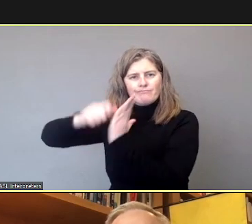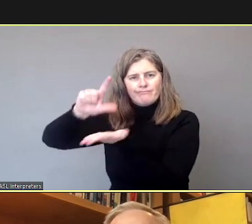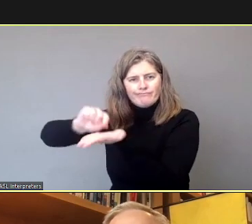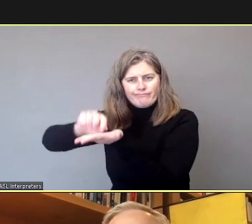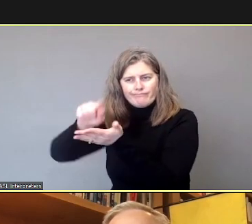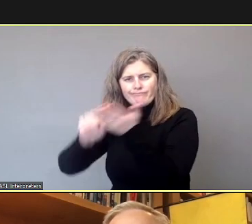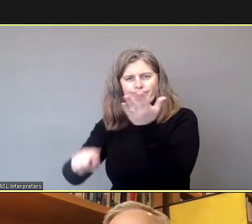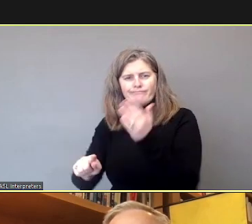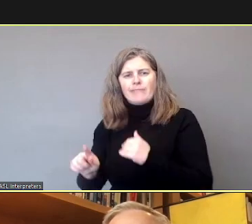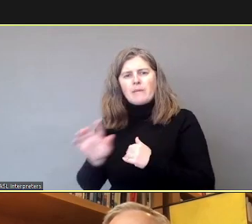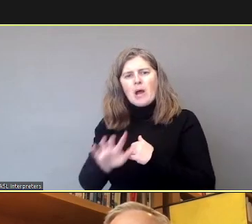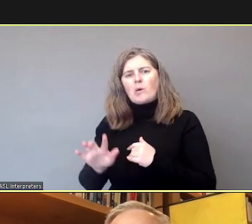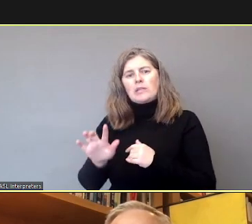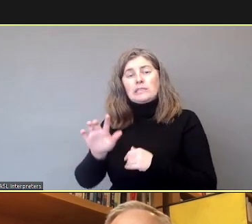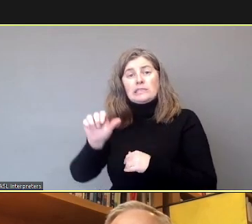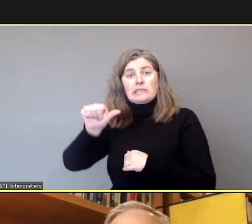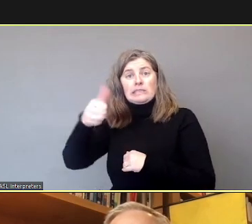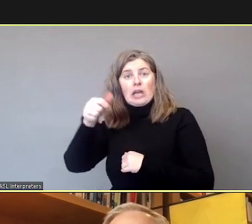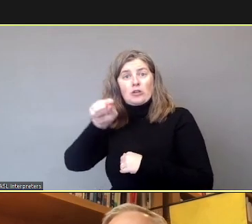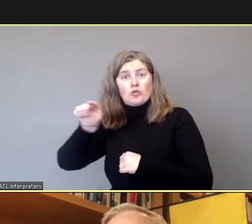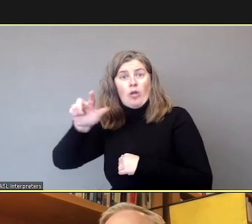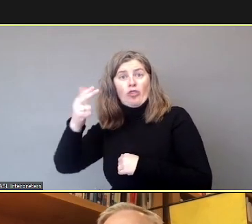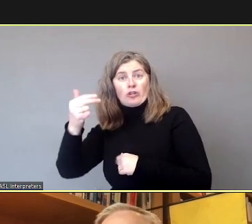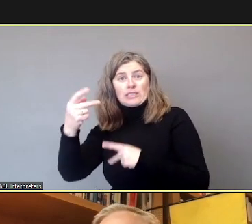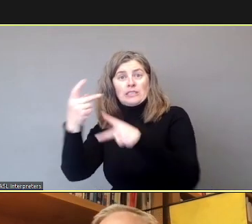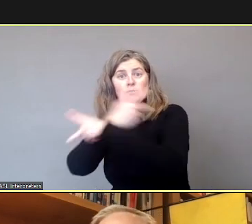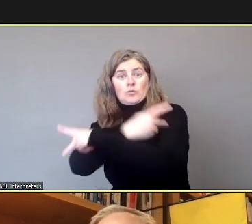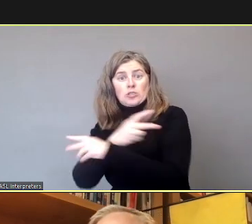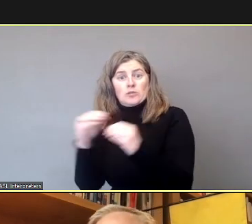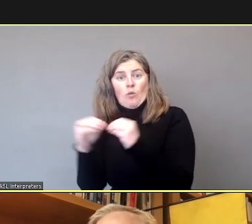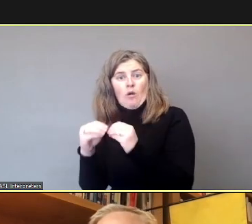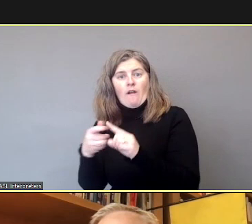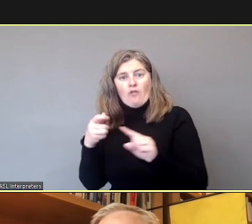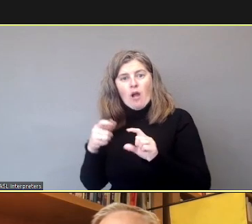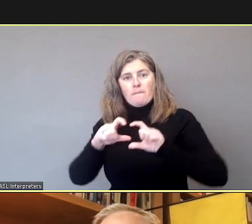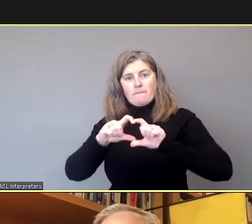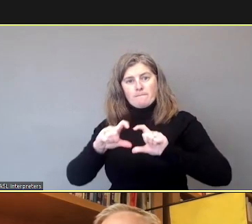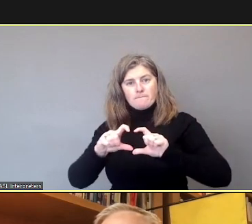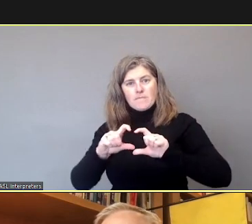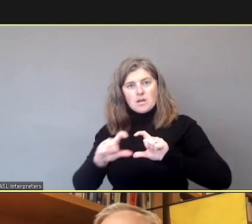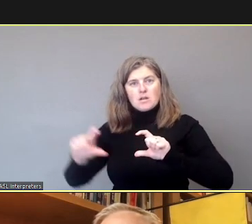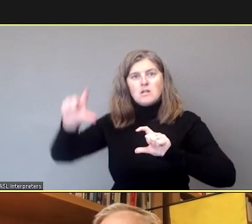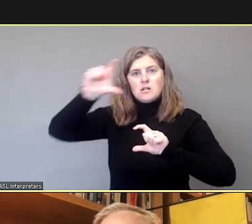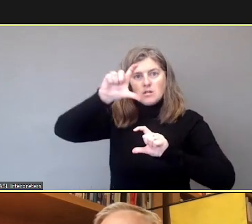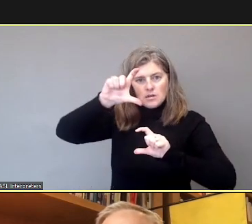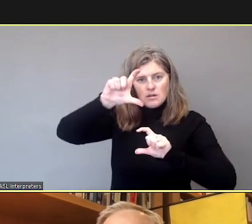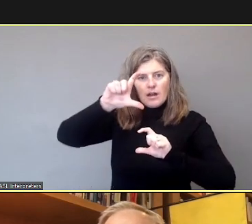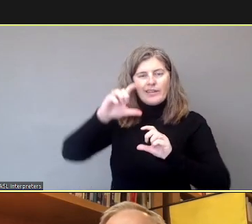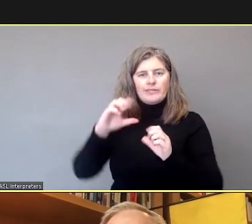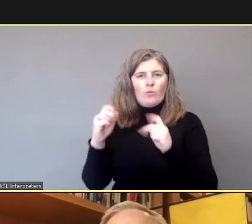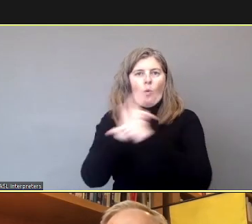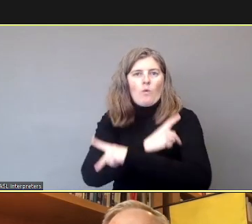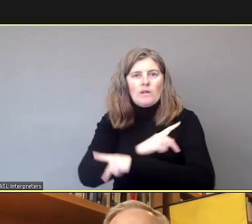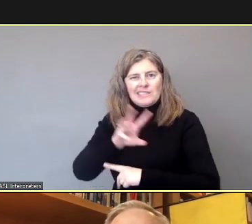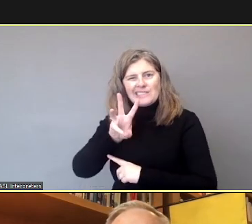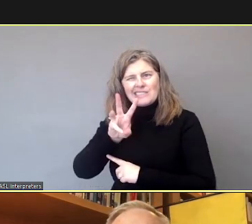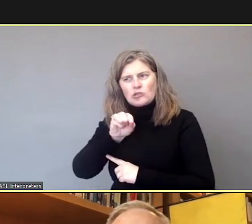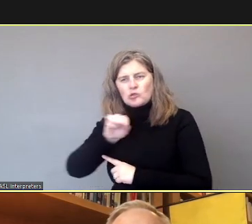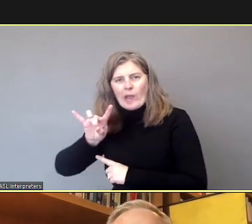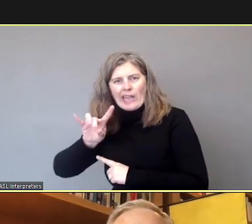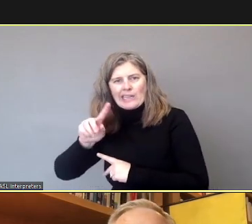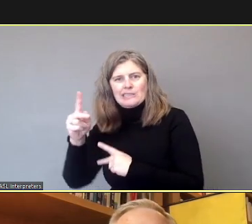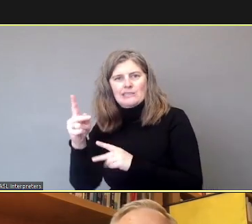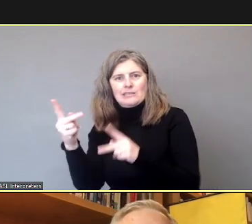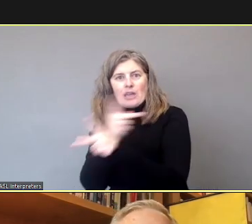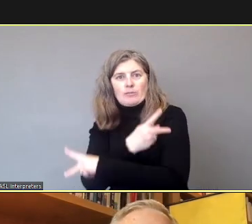to 13 times higher here to here, and then another 6 to 8 times higher deaths in primary series